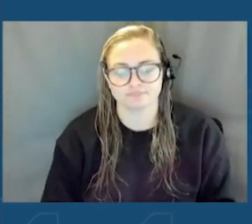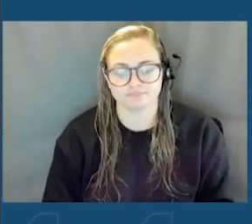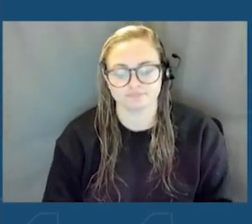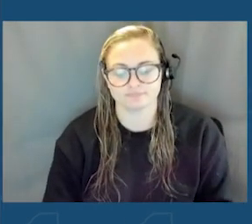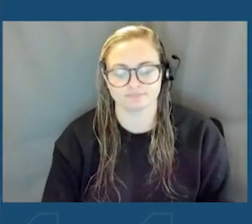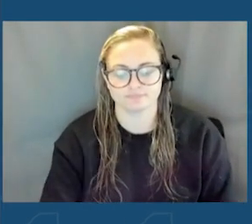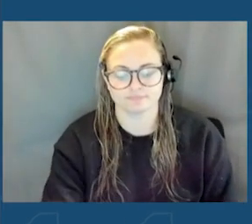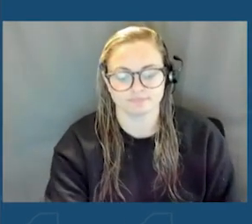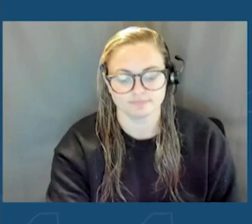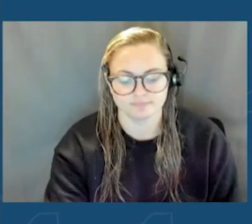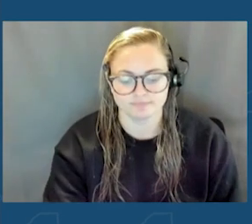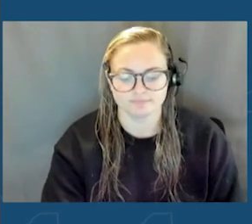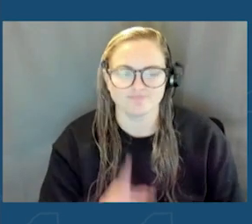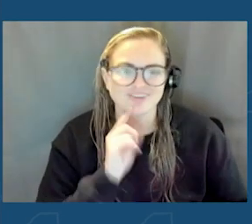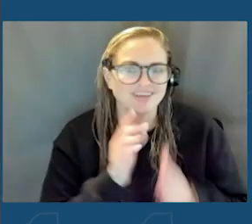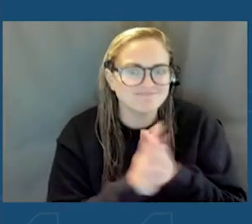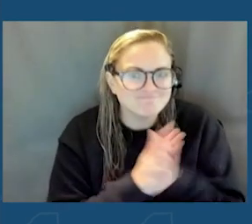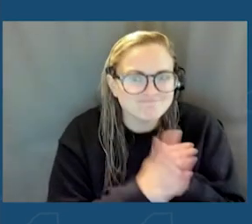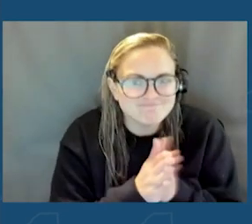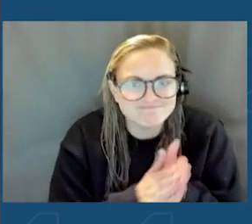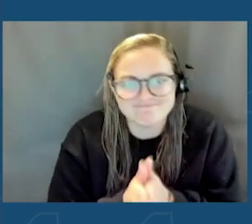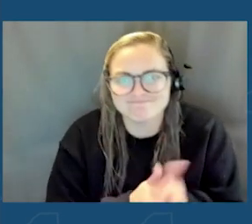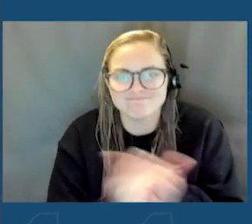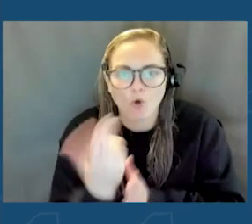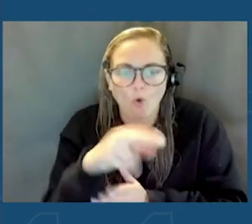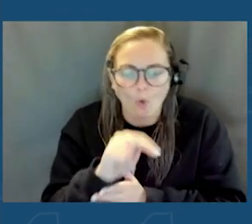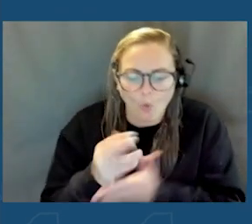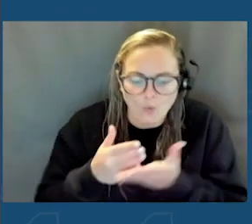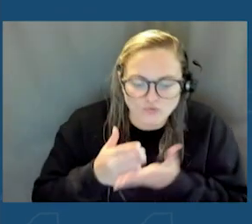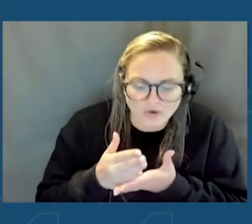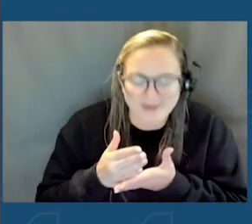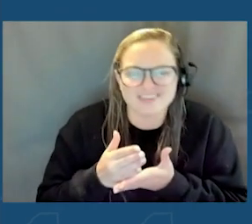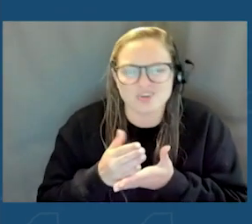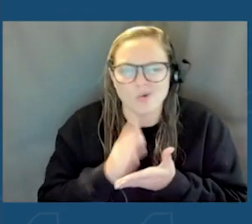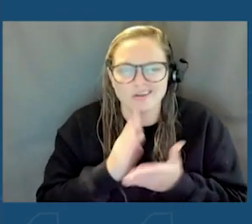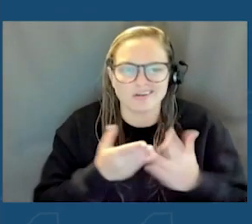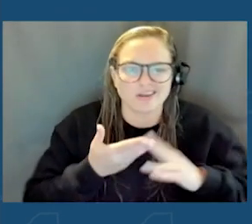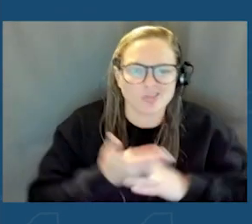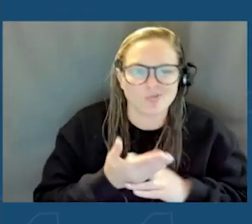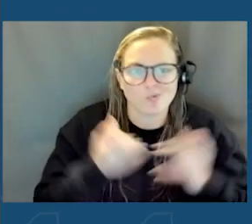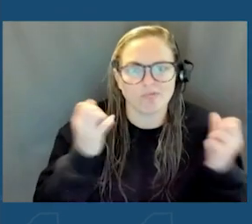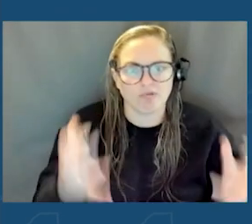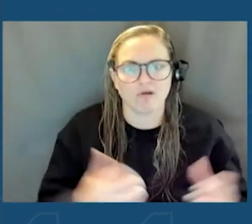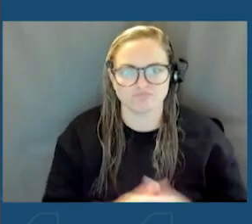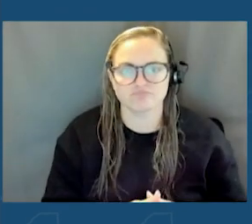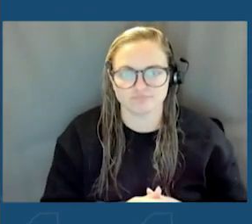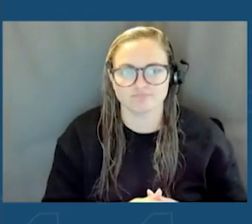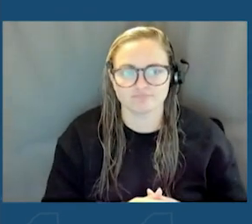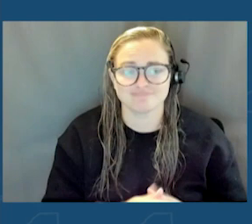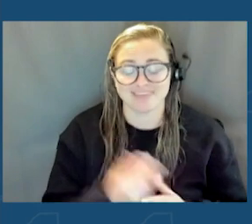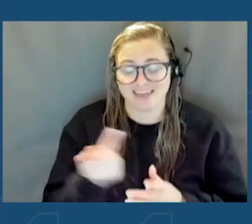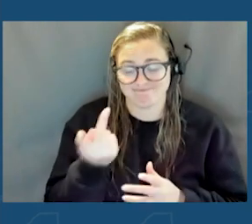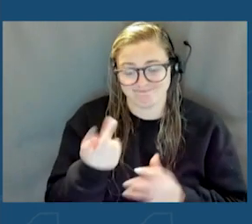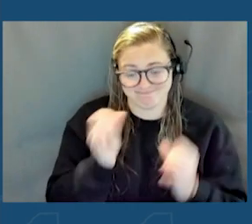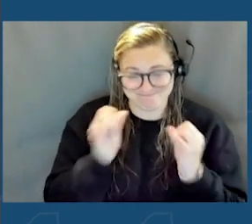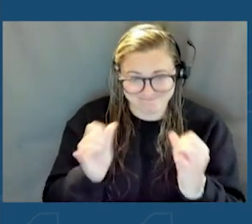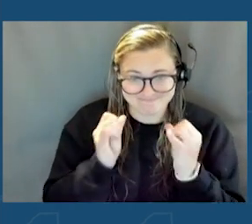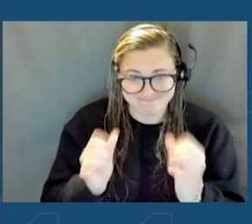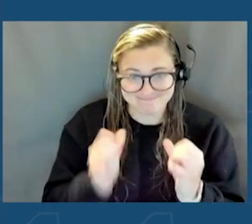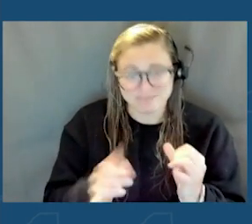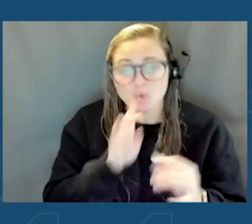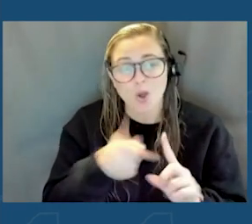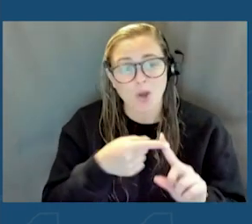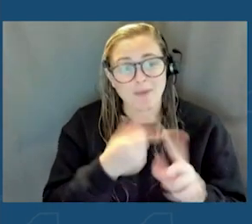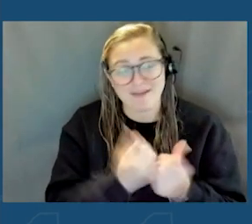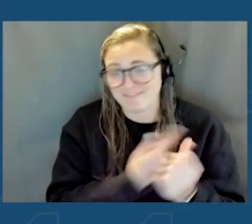A trailblazer in her own right, who's had to overcome much, and we have much in common. We talk a lot about what we're going